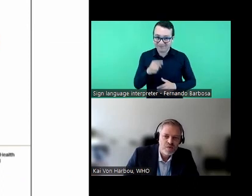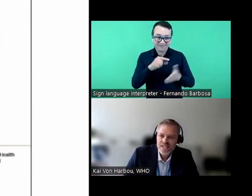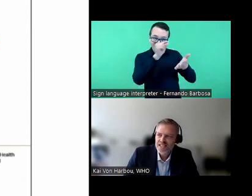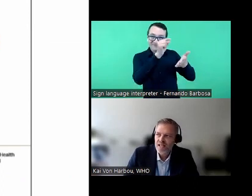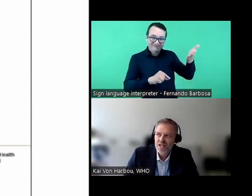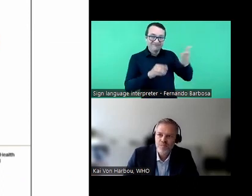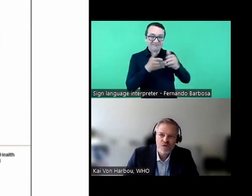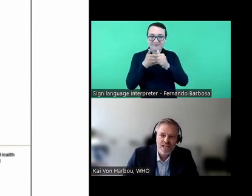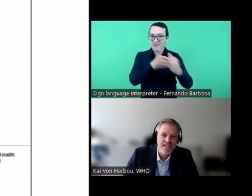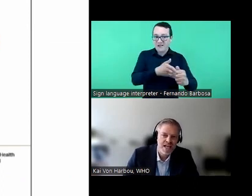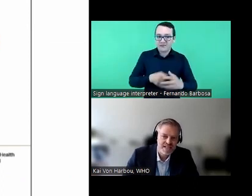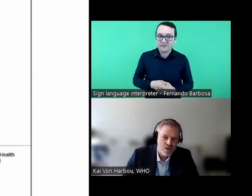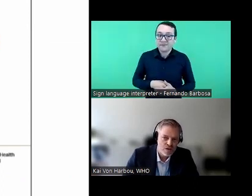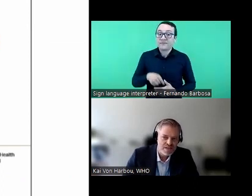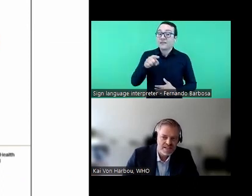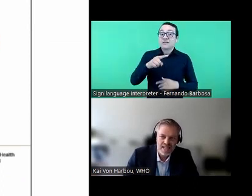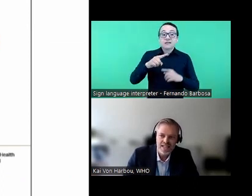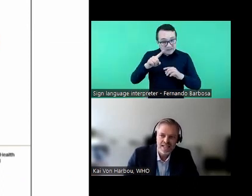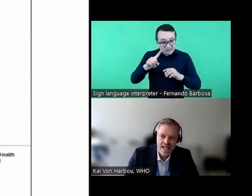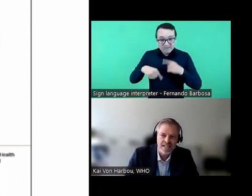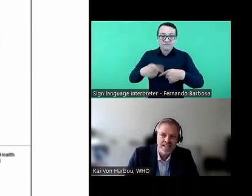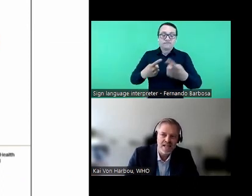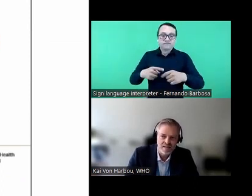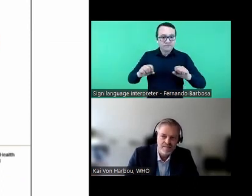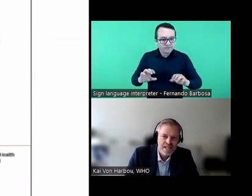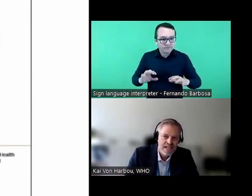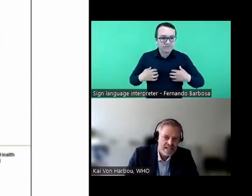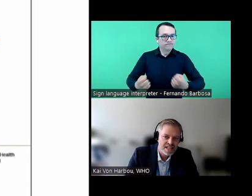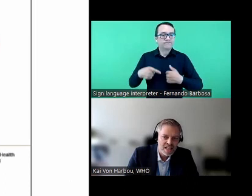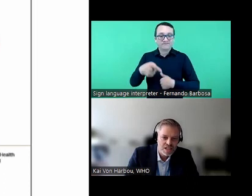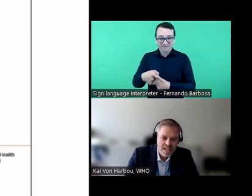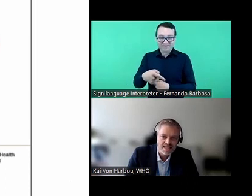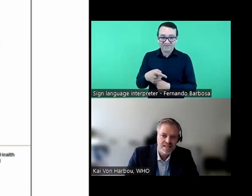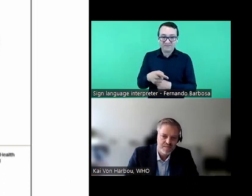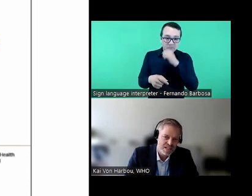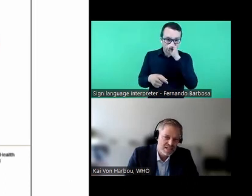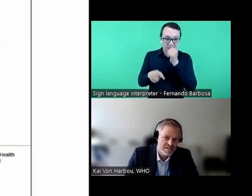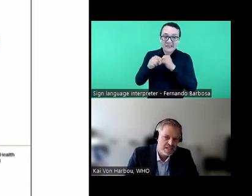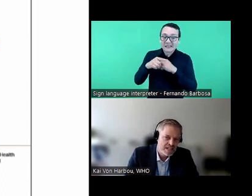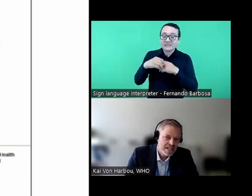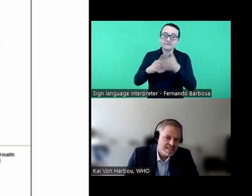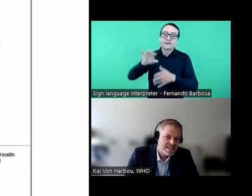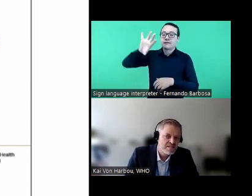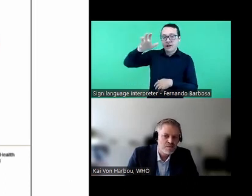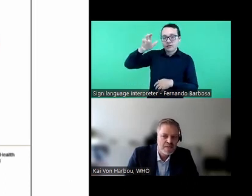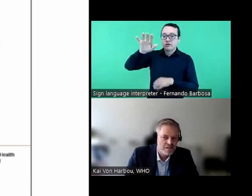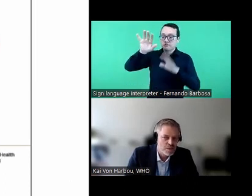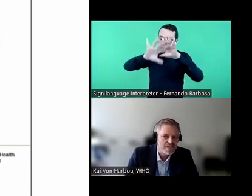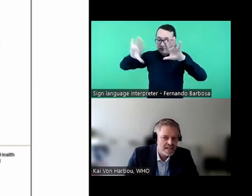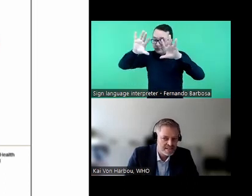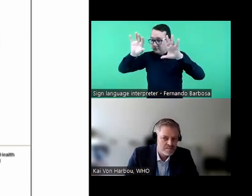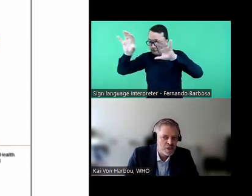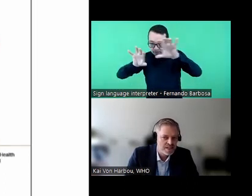Another important step in operationalizing whole of society health EDRM at the national and subnational level is the development